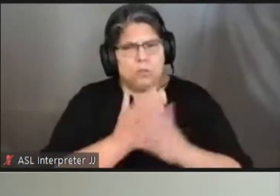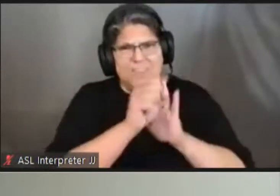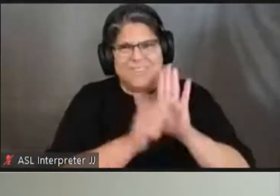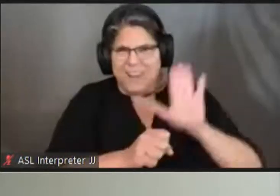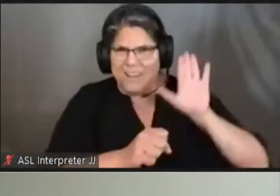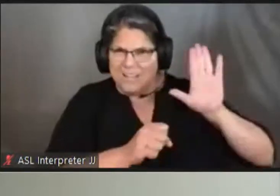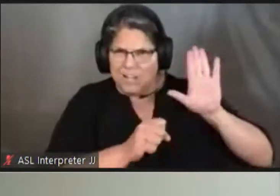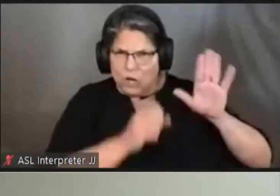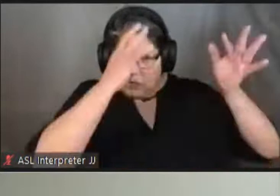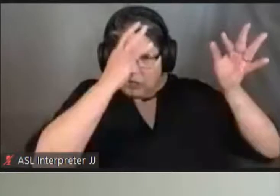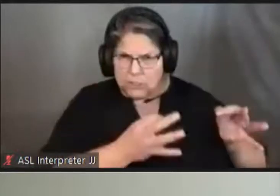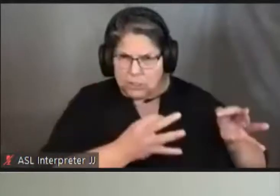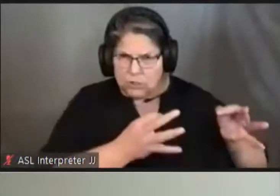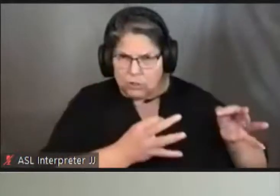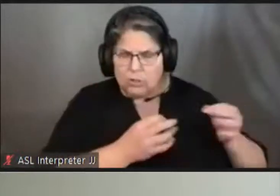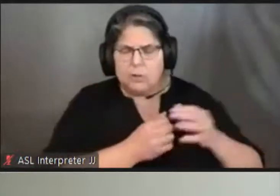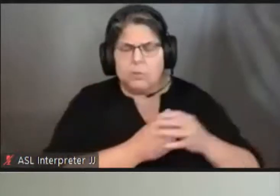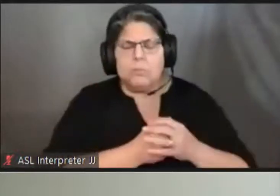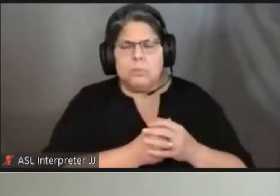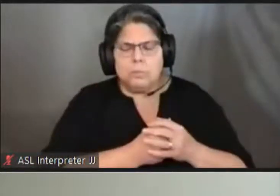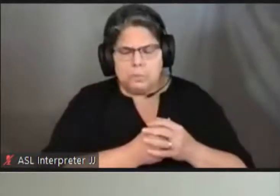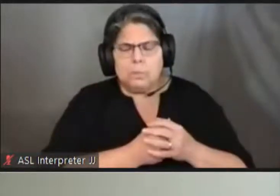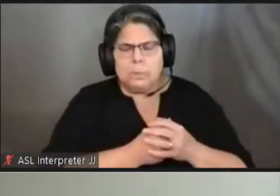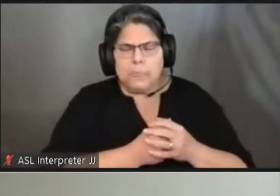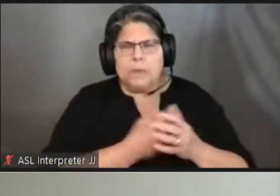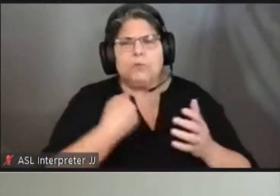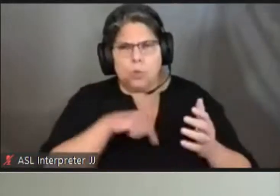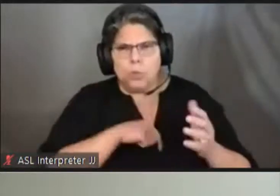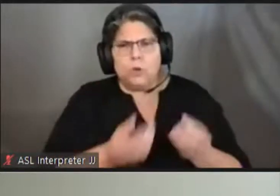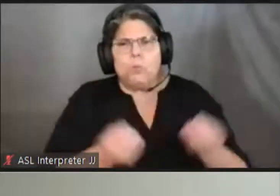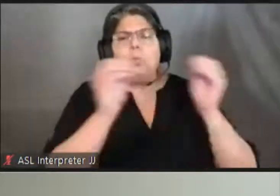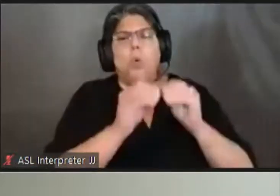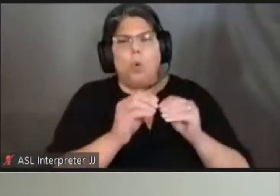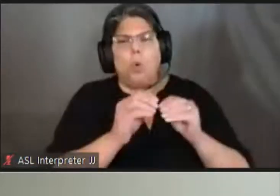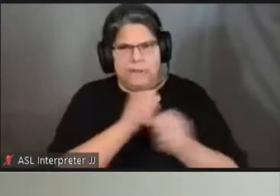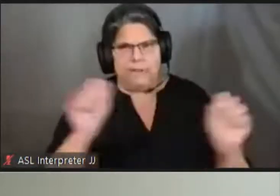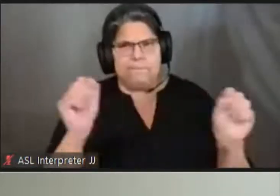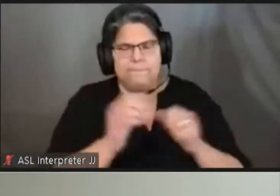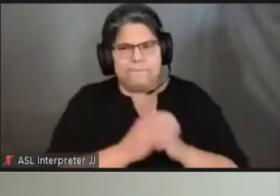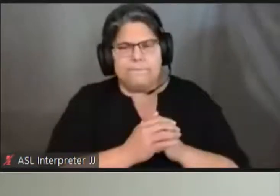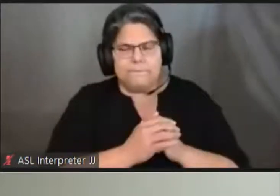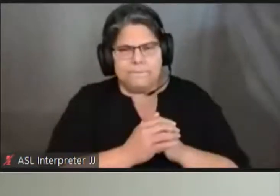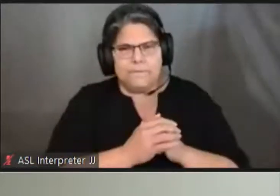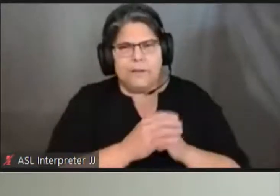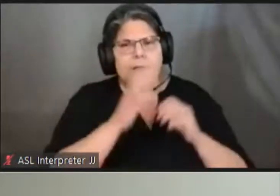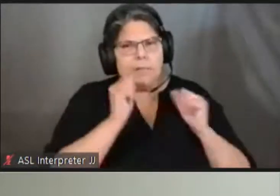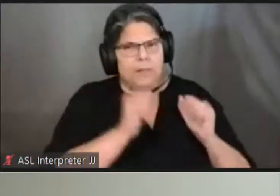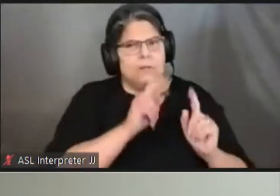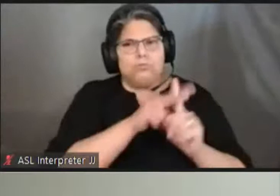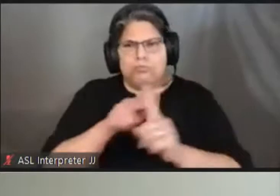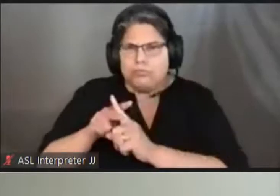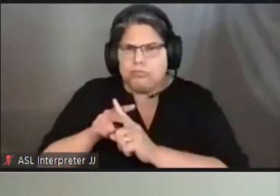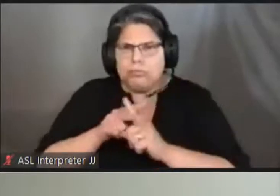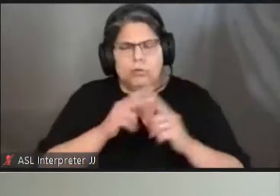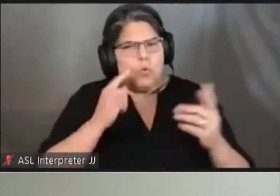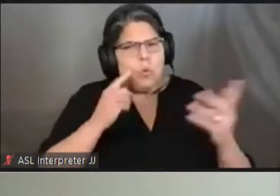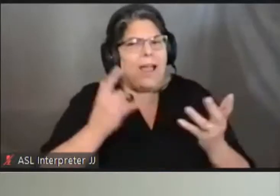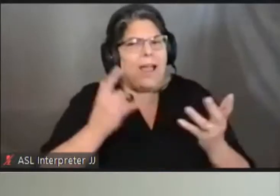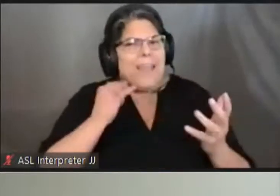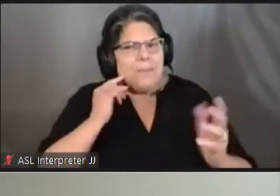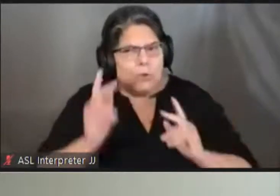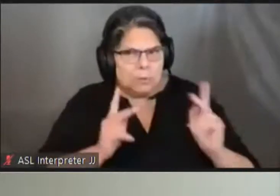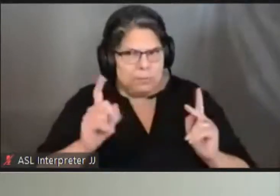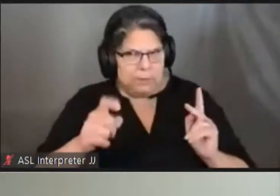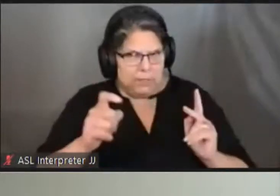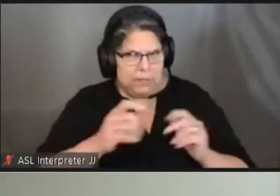jurisdiction, it makes us more safe, and they can apply it to the needs of Californians better. So